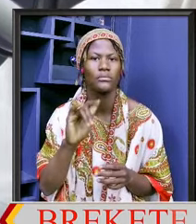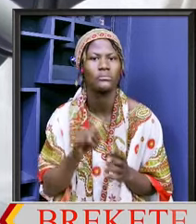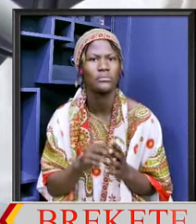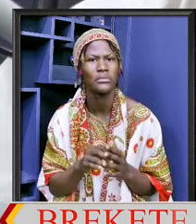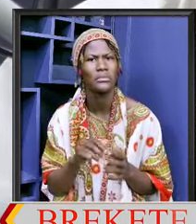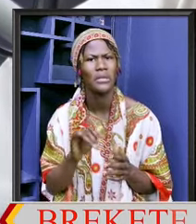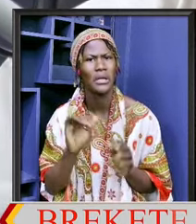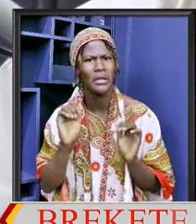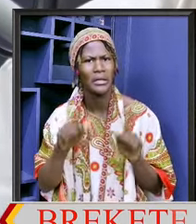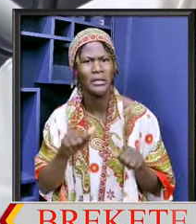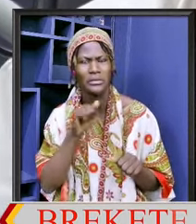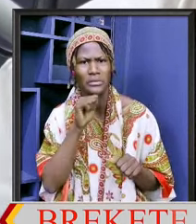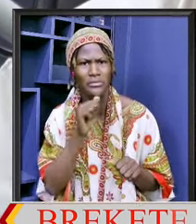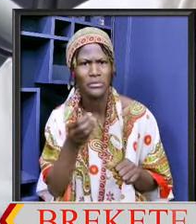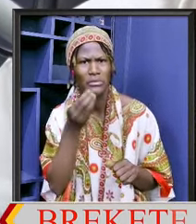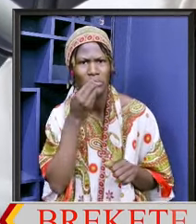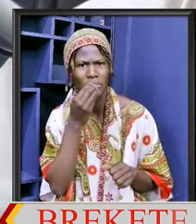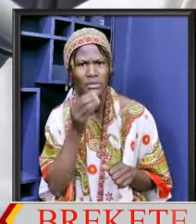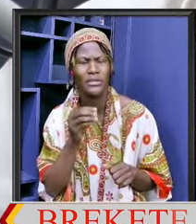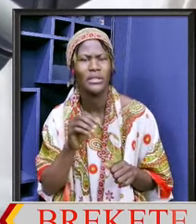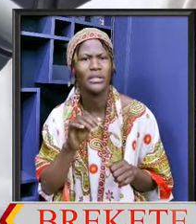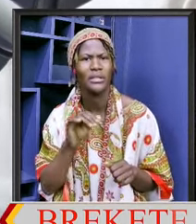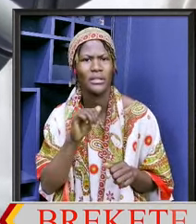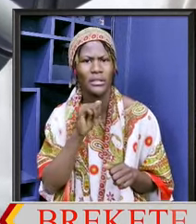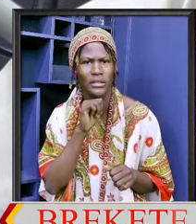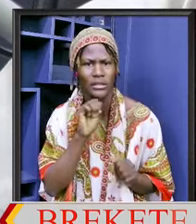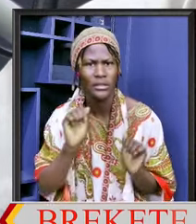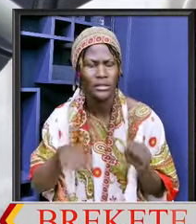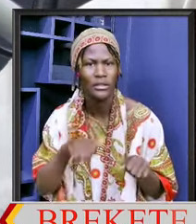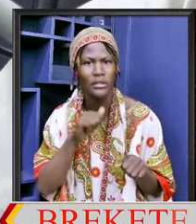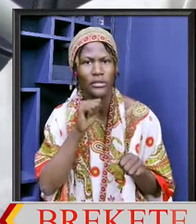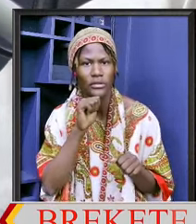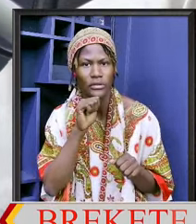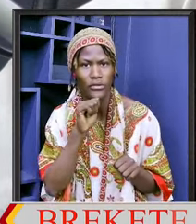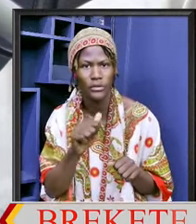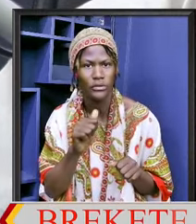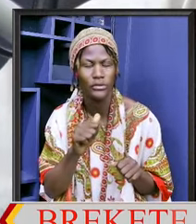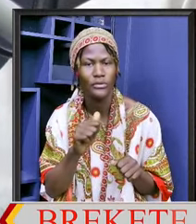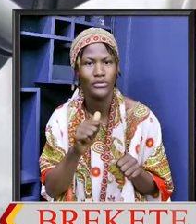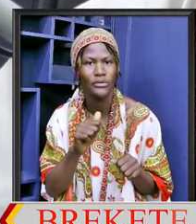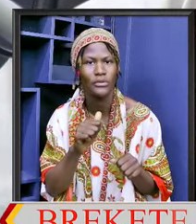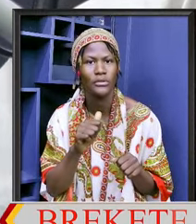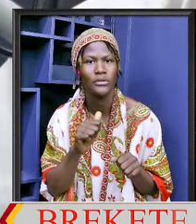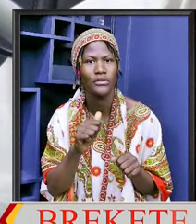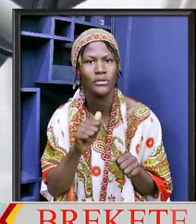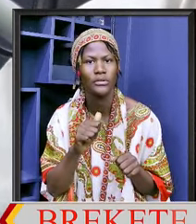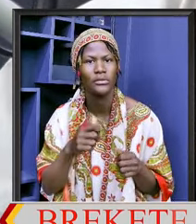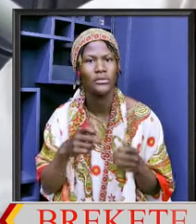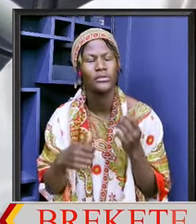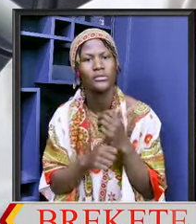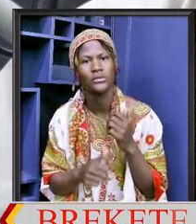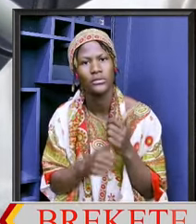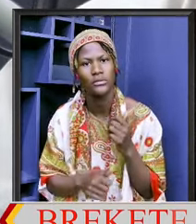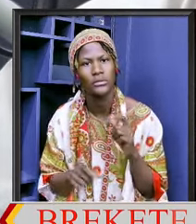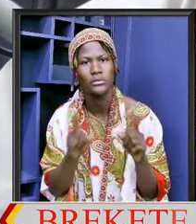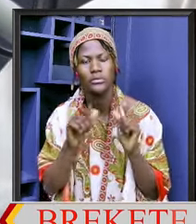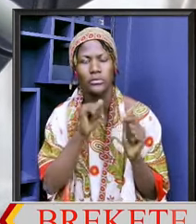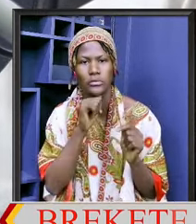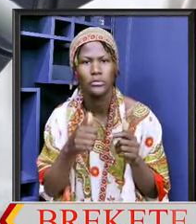I know if you piss. You tell anybody among my people? I no see anybody to tell. You no collect